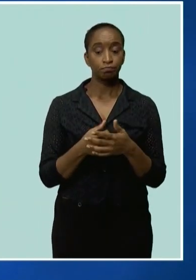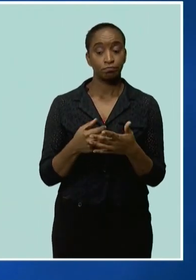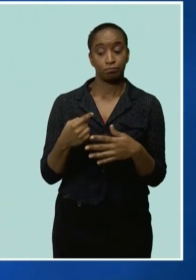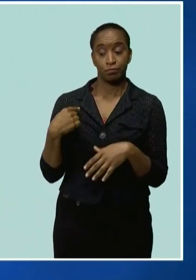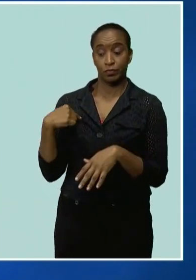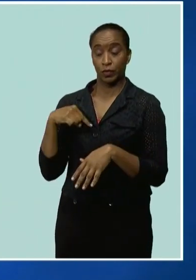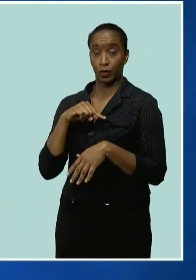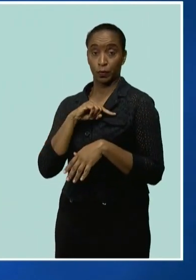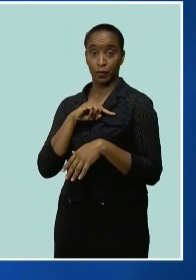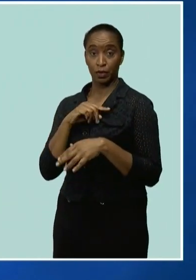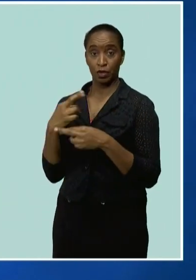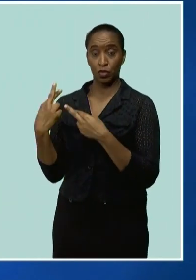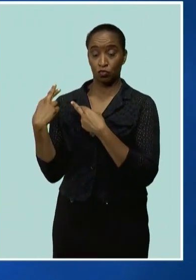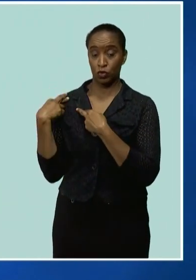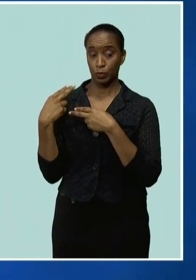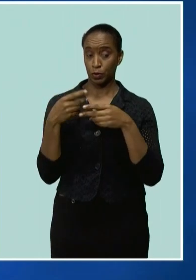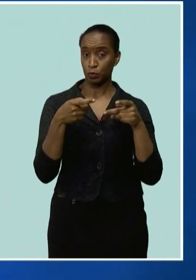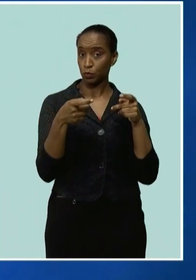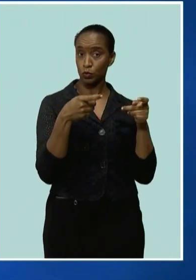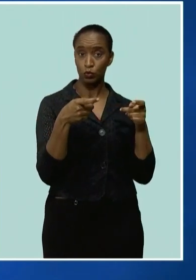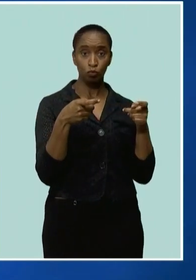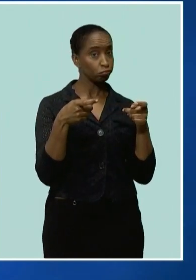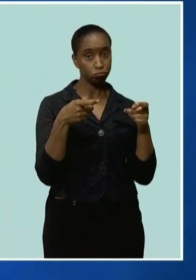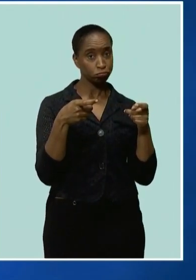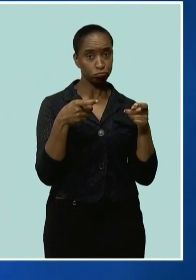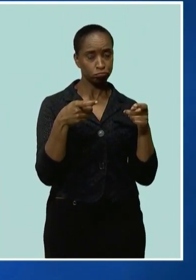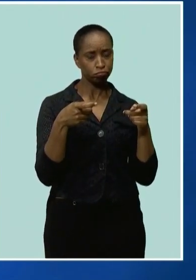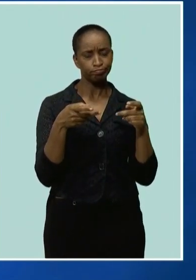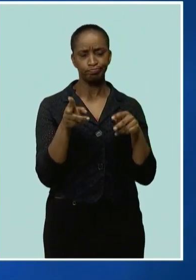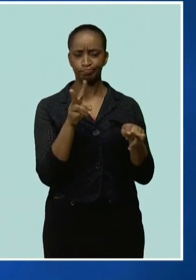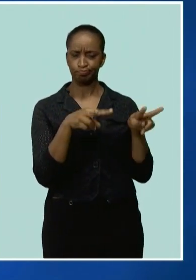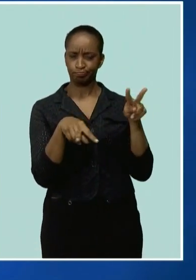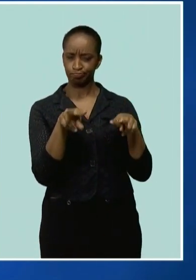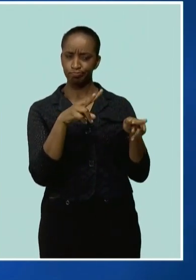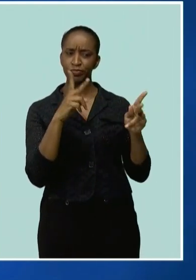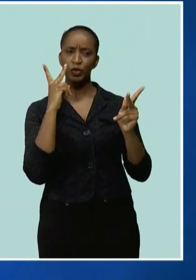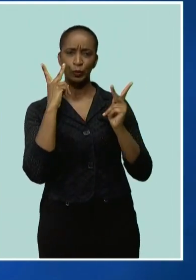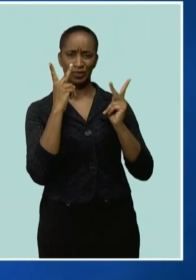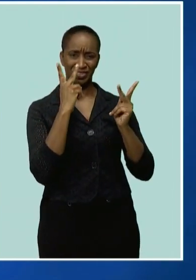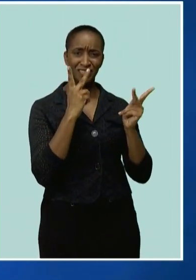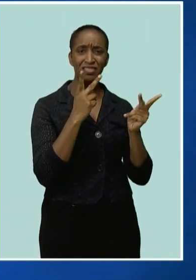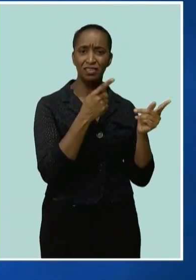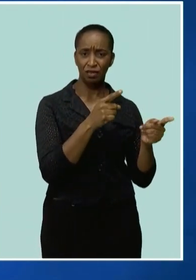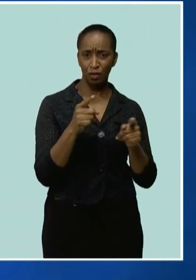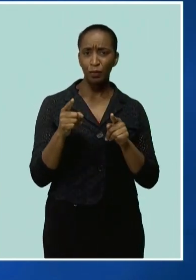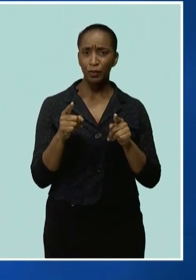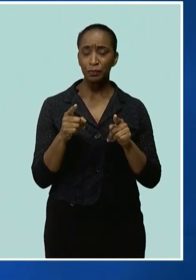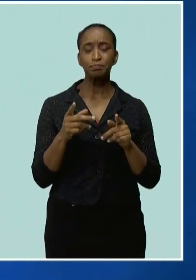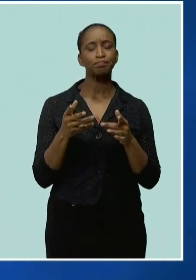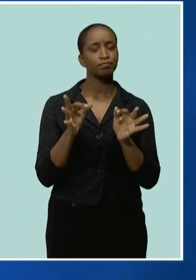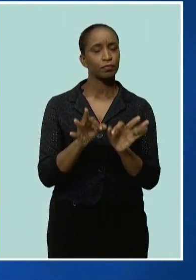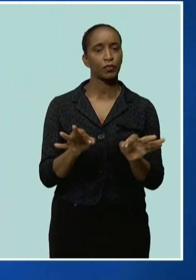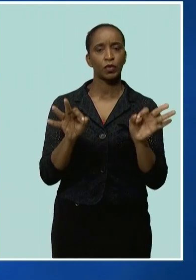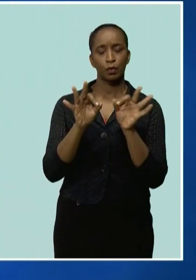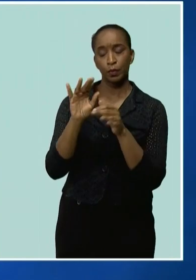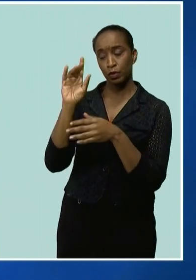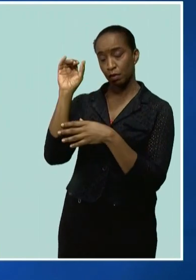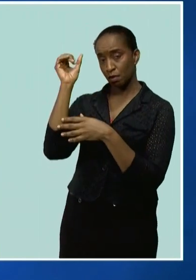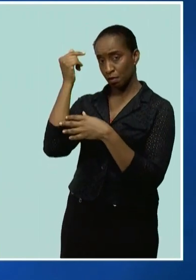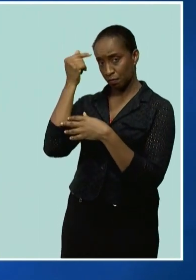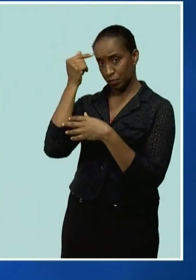remit, but that falls under our observance. It is imperative that the government of Barbados set